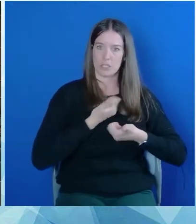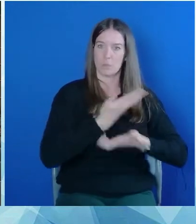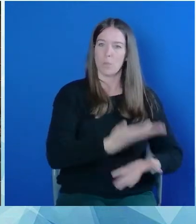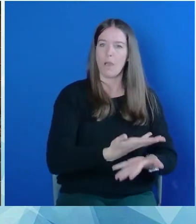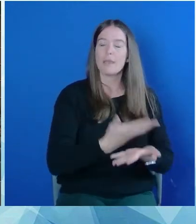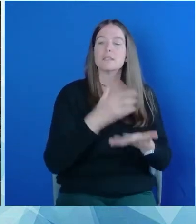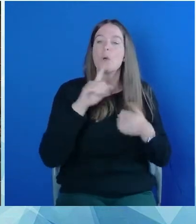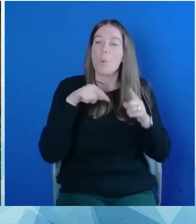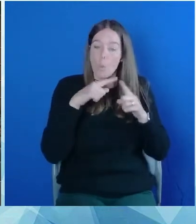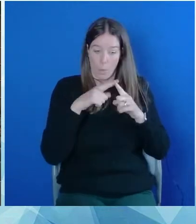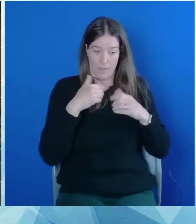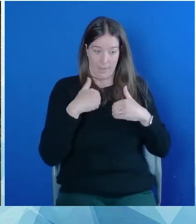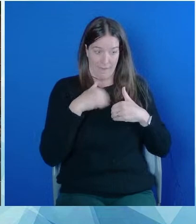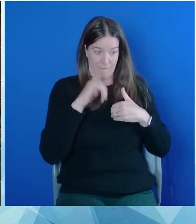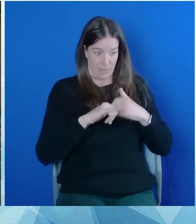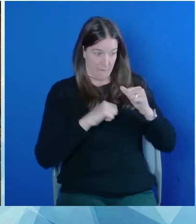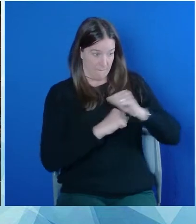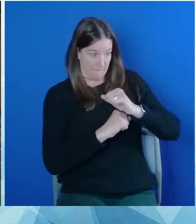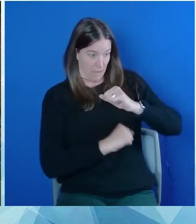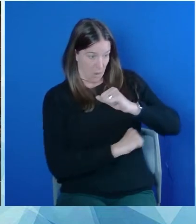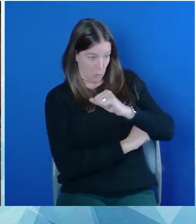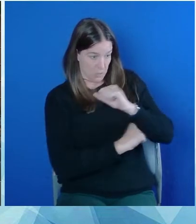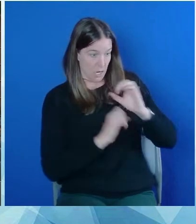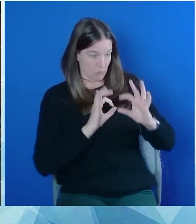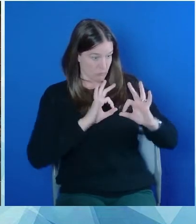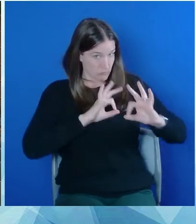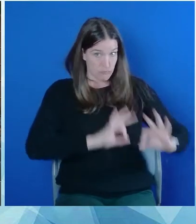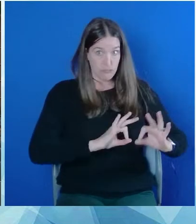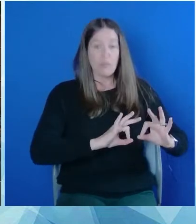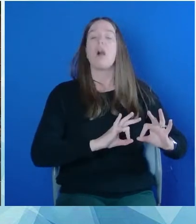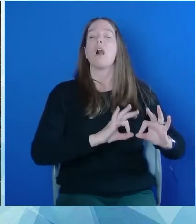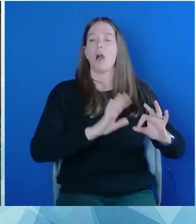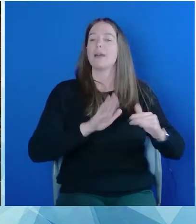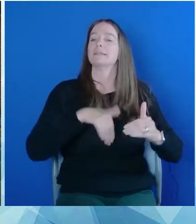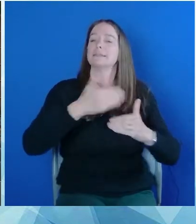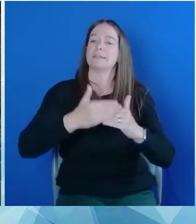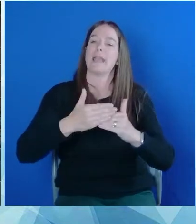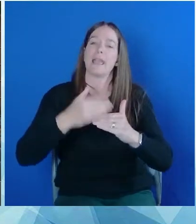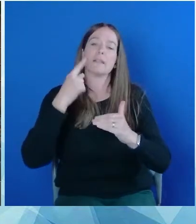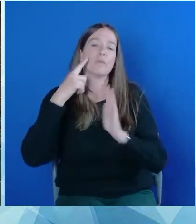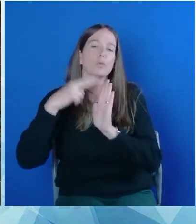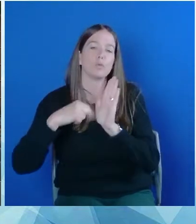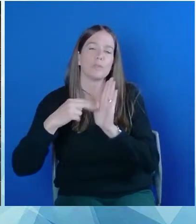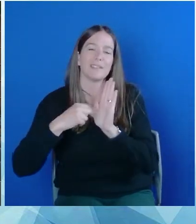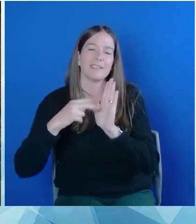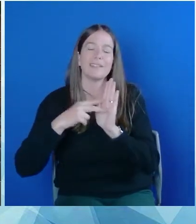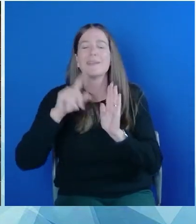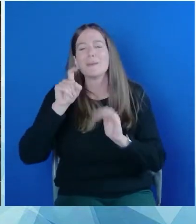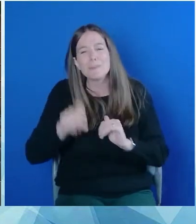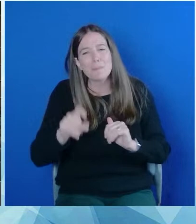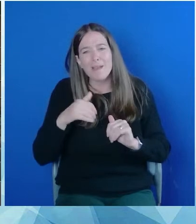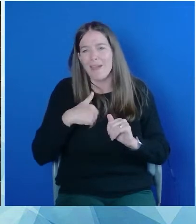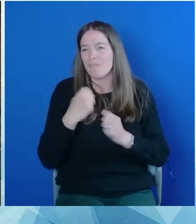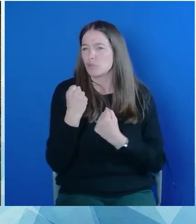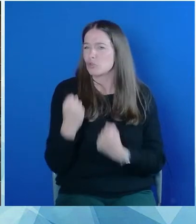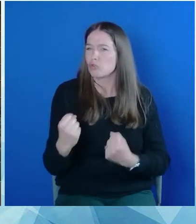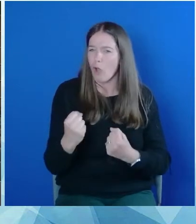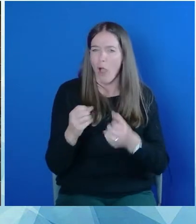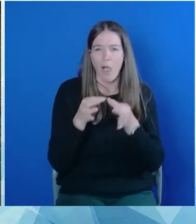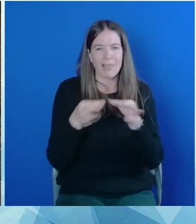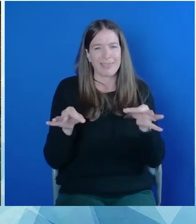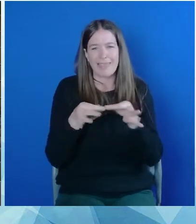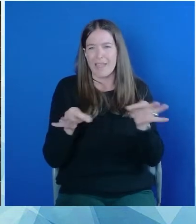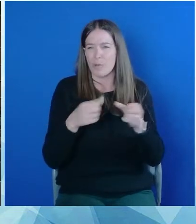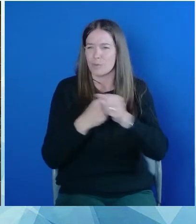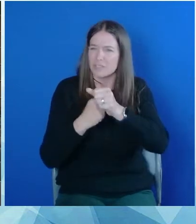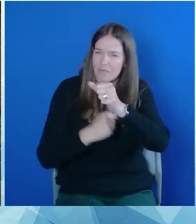key elements, then we can move to reading. They need that language foundation first in being able to understand concepts, communicate